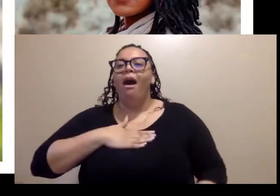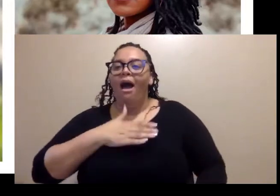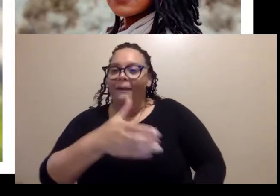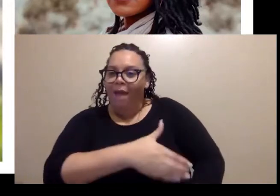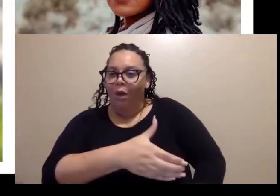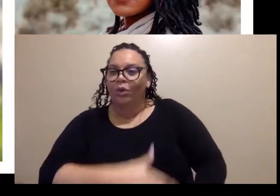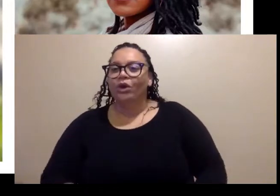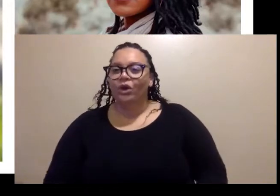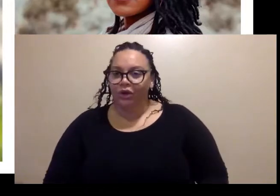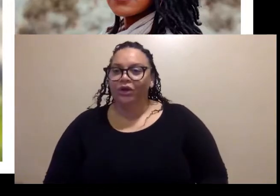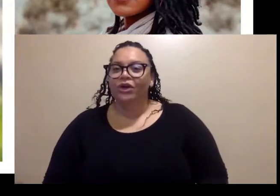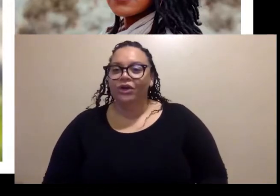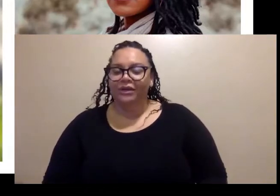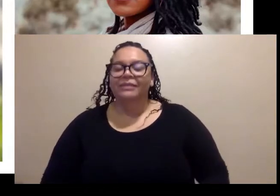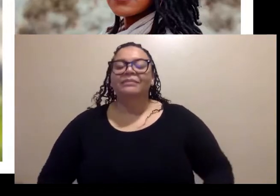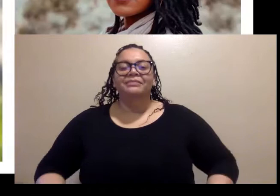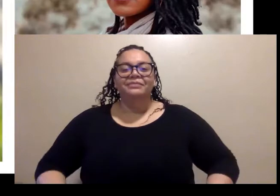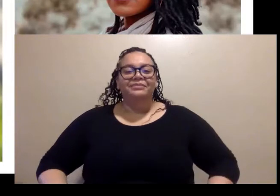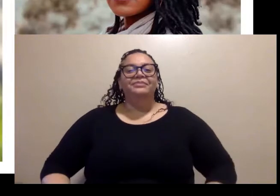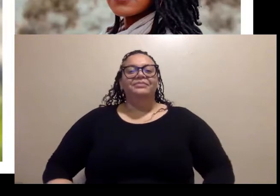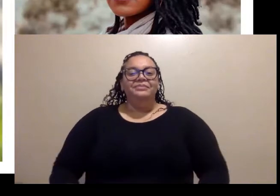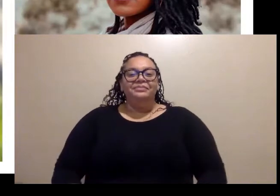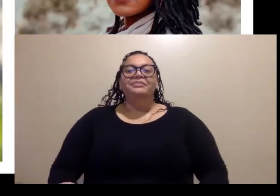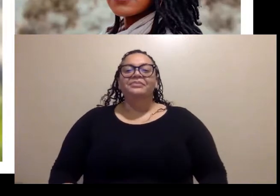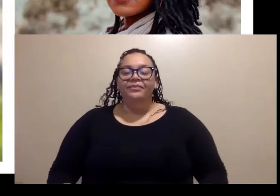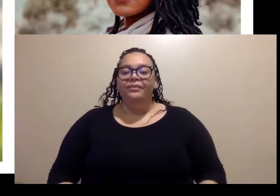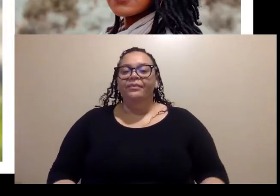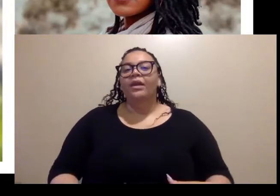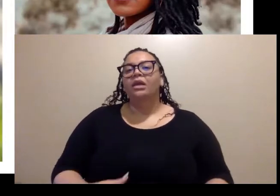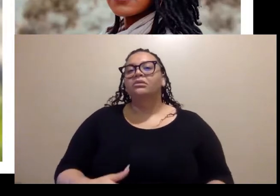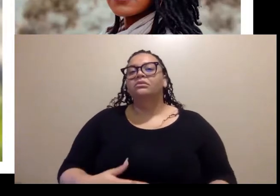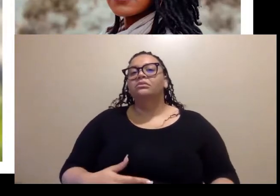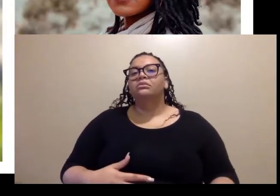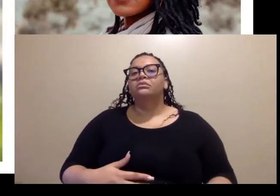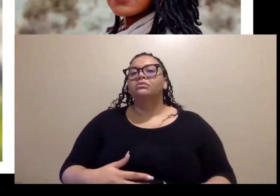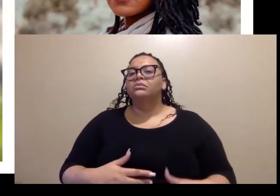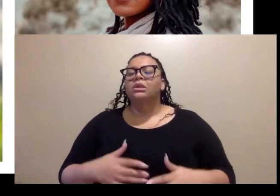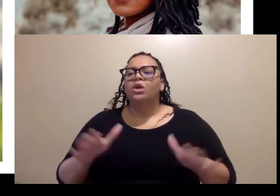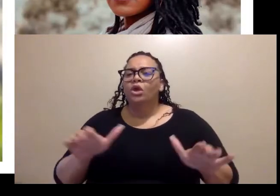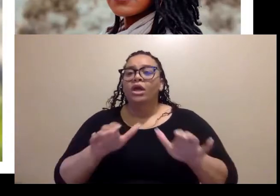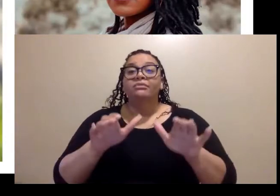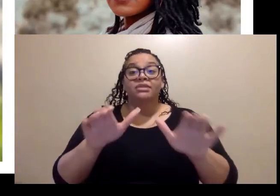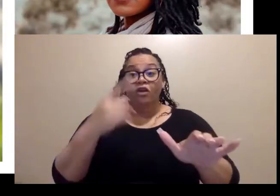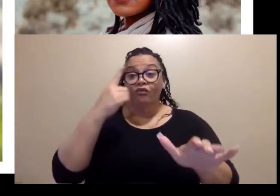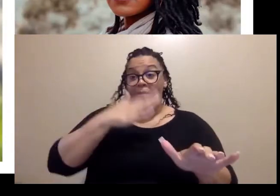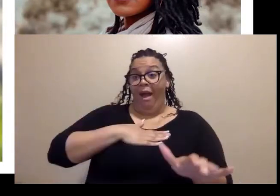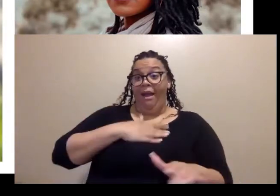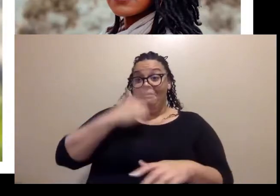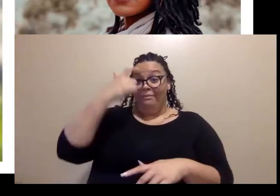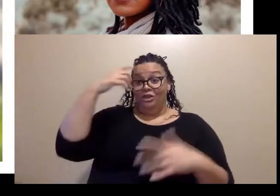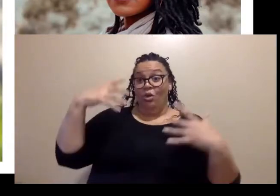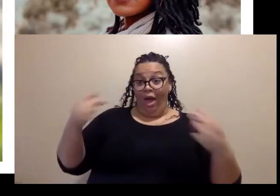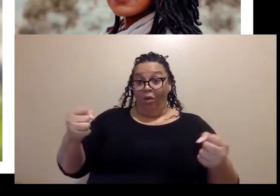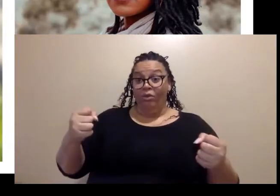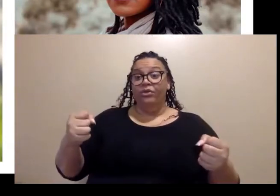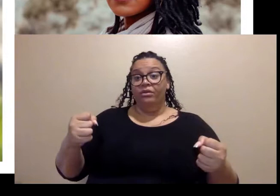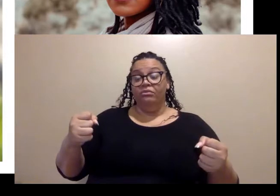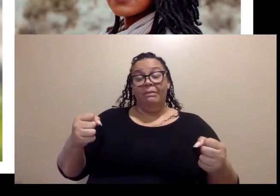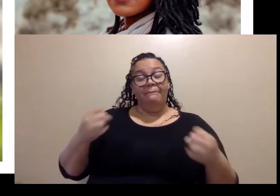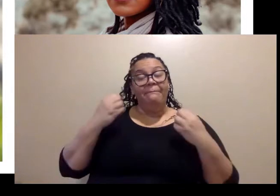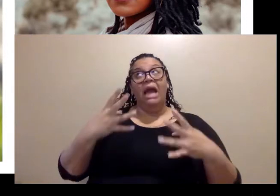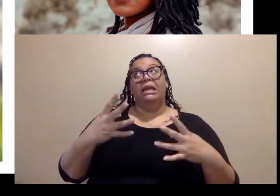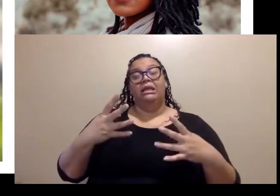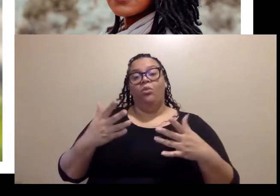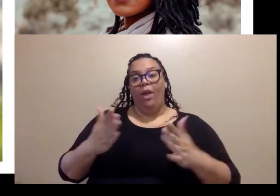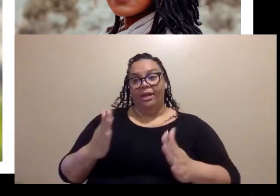empowered, and what that's done for my mental health in a lot of ways. Before